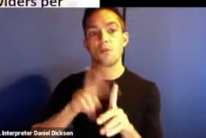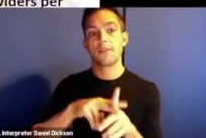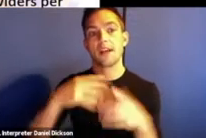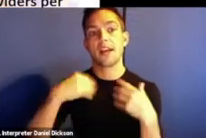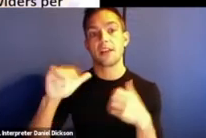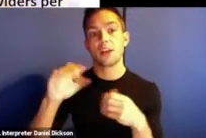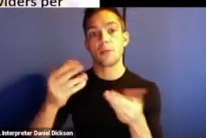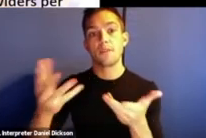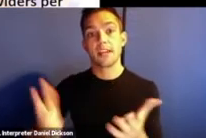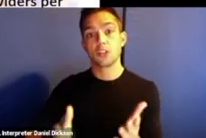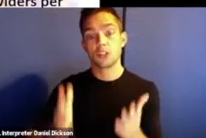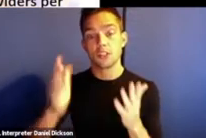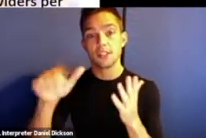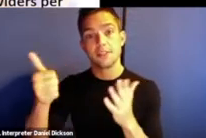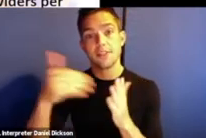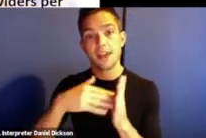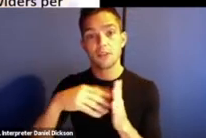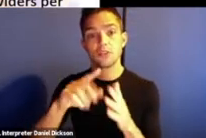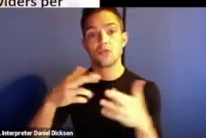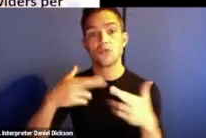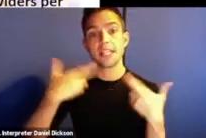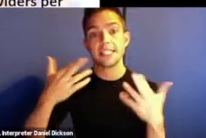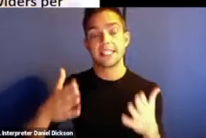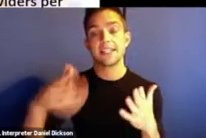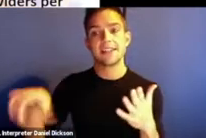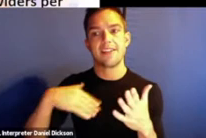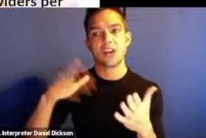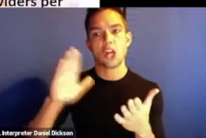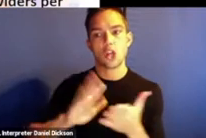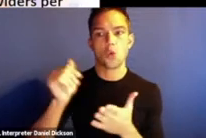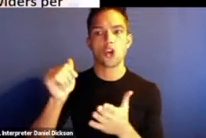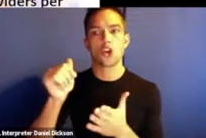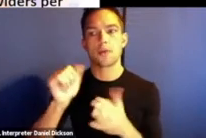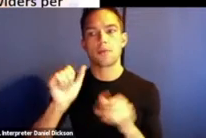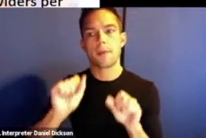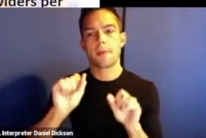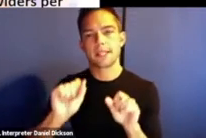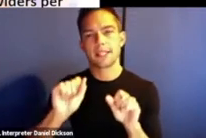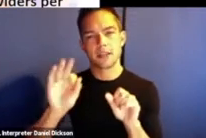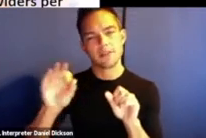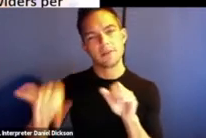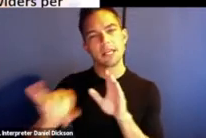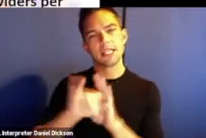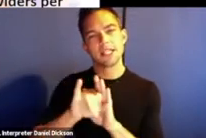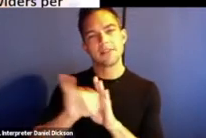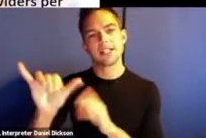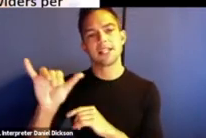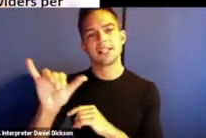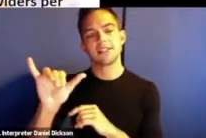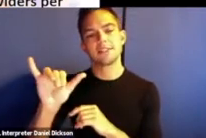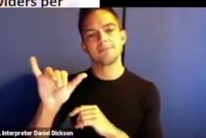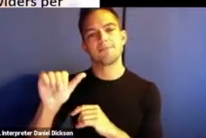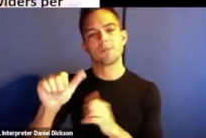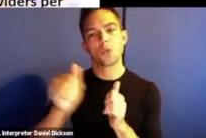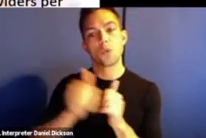providers per 10,000 residents have a lower probability of being identified